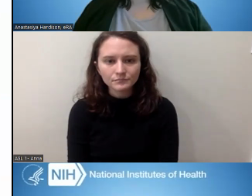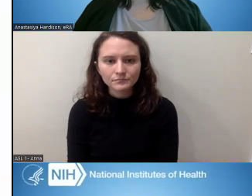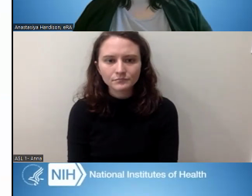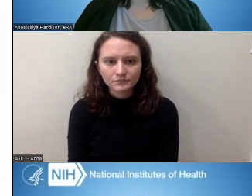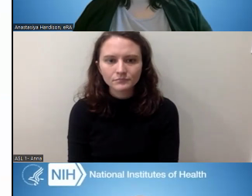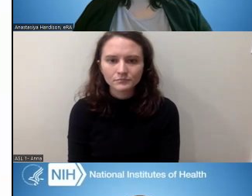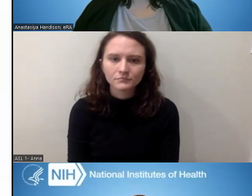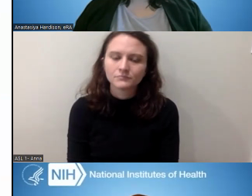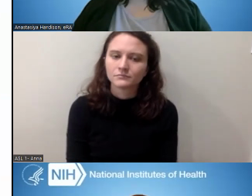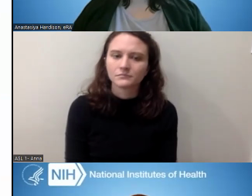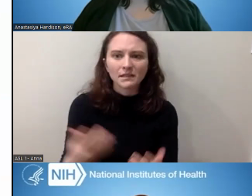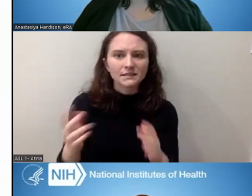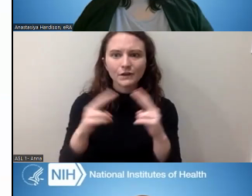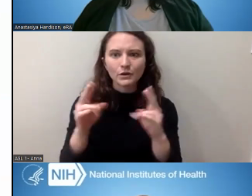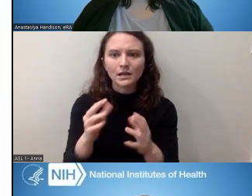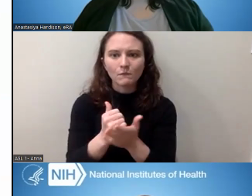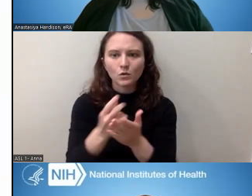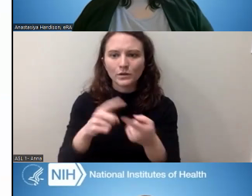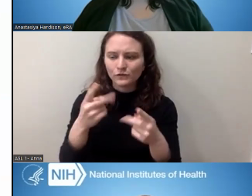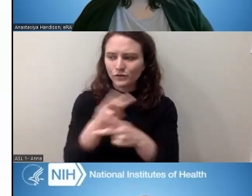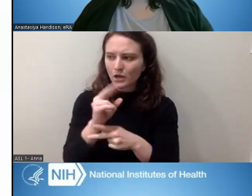to grant to an individual.